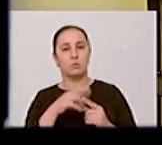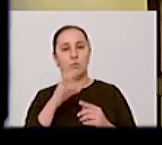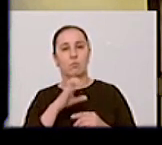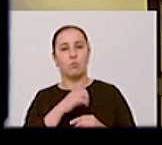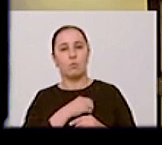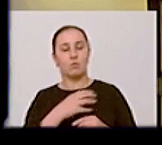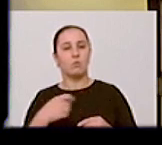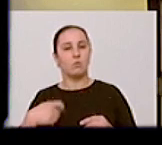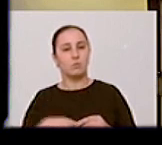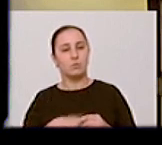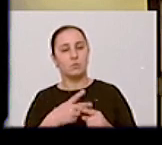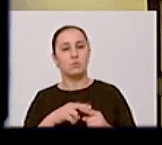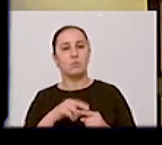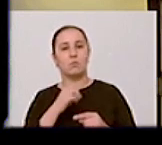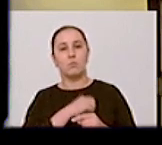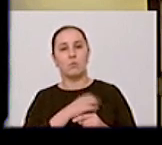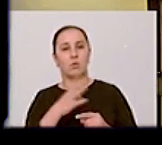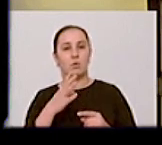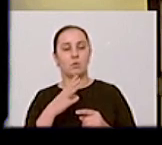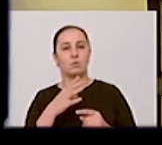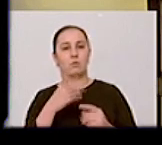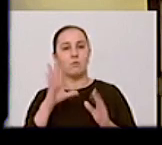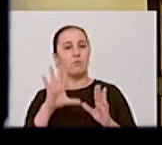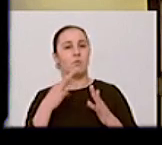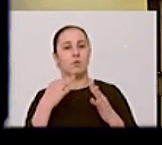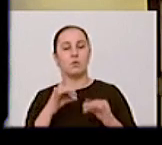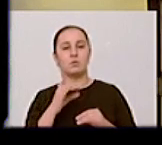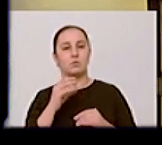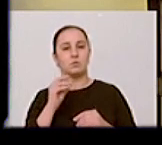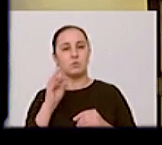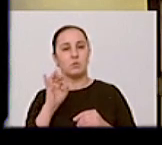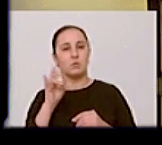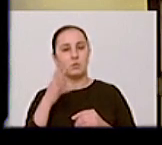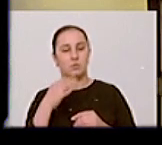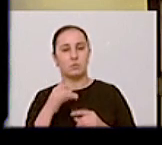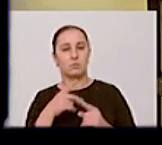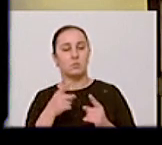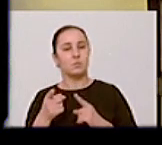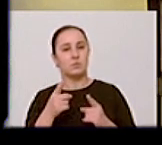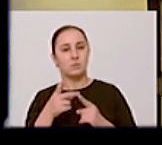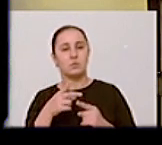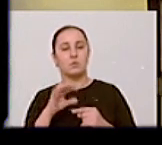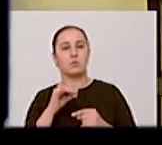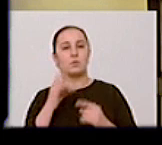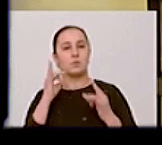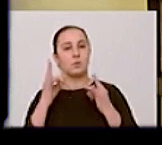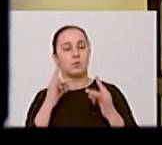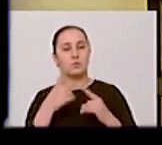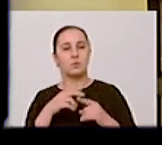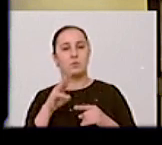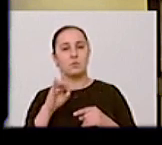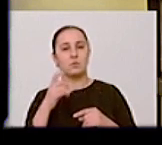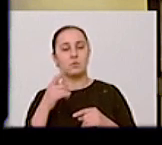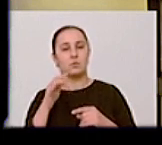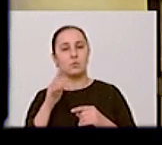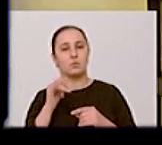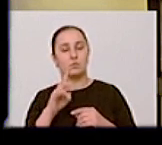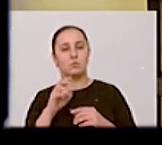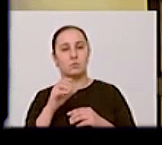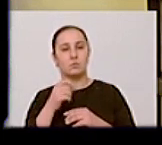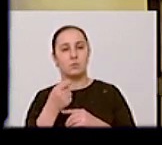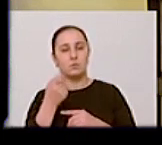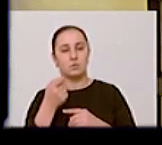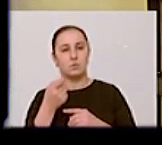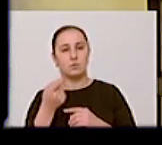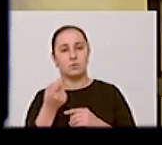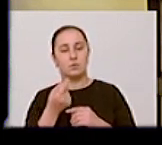boyni qo'ltig'iga uradi. Boy "Voh jonim!" deya pitirlaydi, xirillaydi. Tangriqul sandiqdan tanga